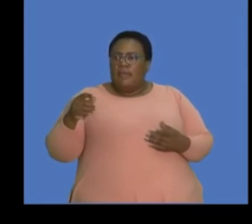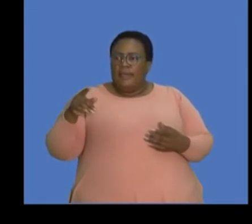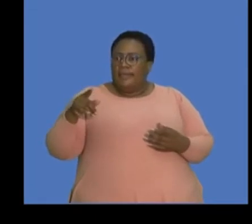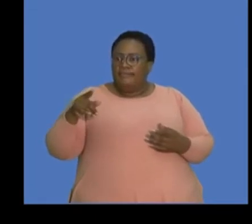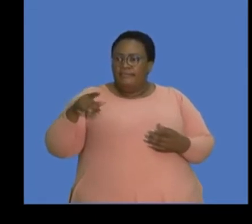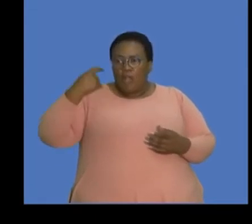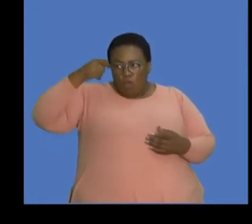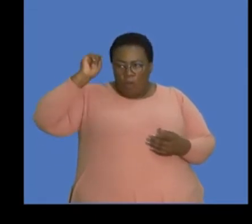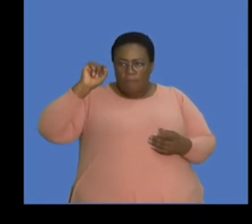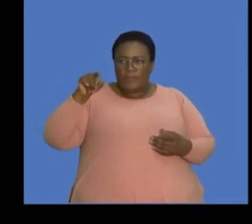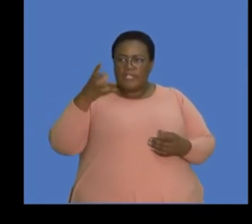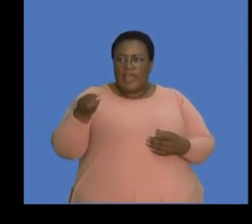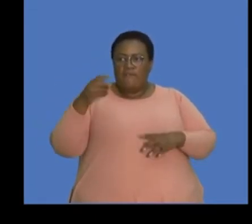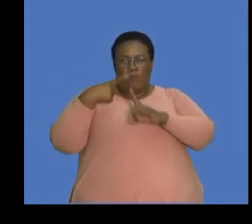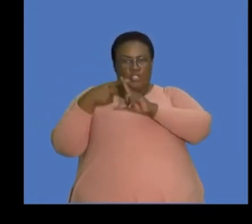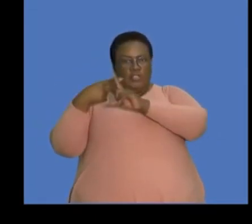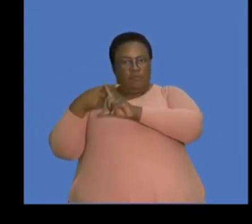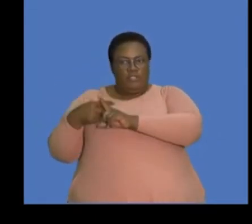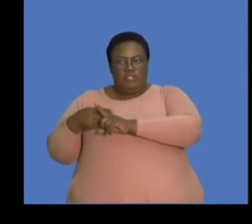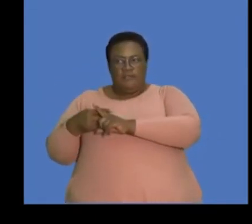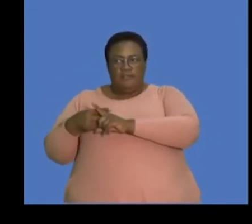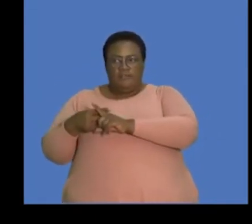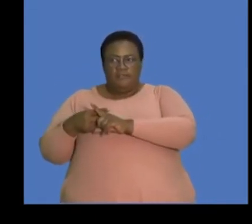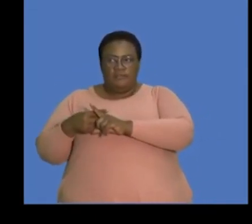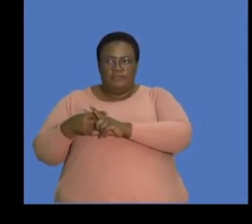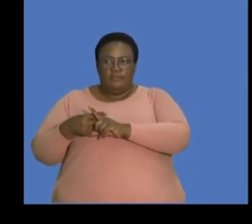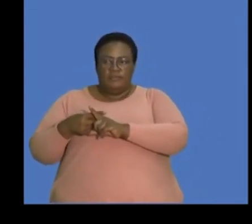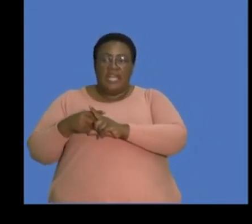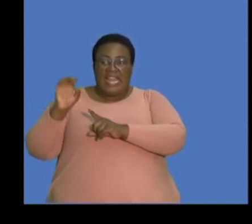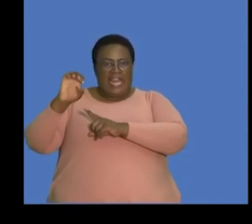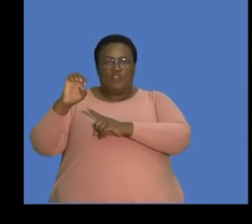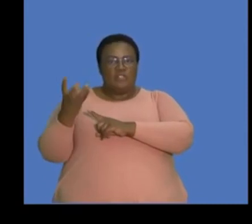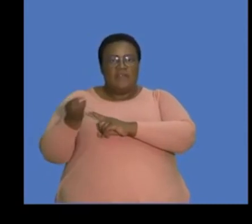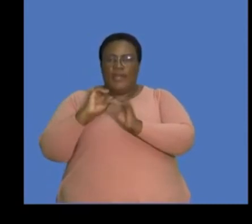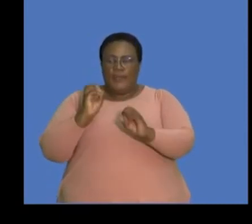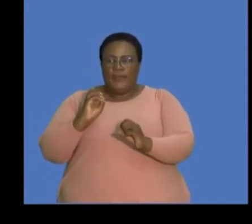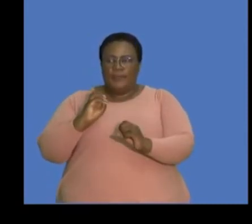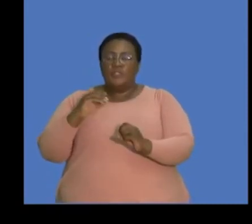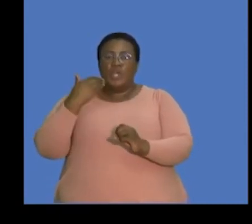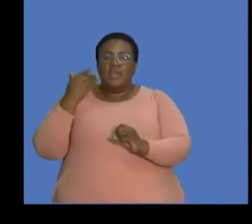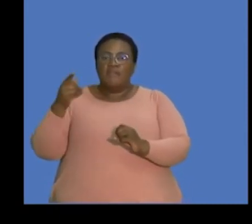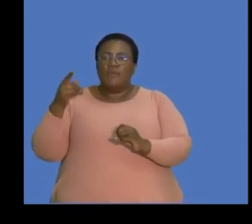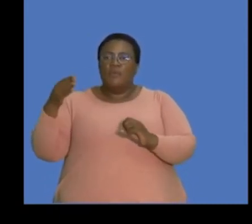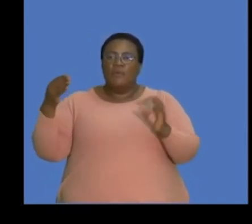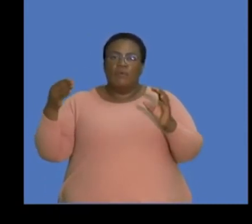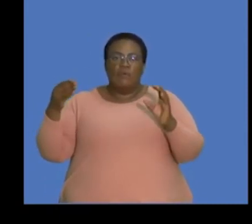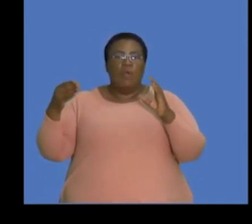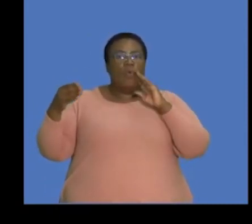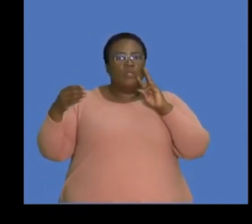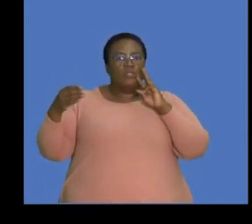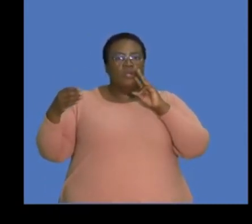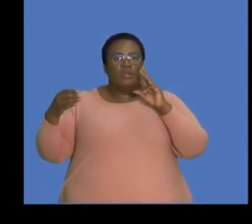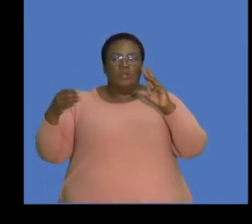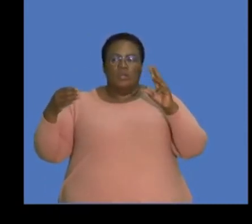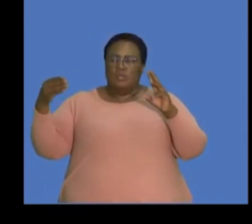for argument's sake. It has got a positive charge, or it has lost electrons. Okay, so if you bring it closer, the